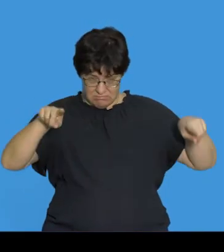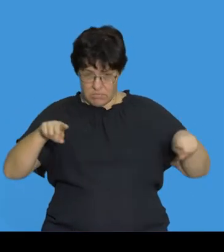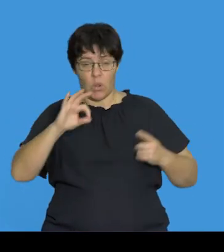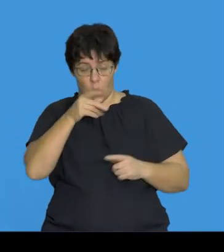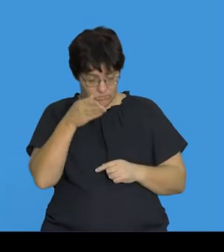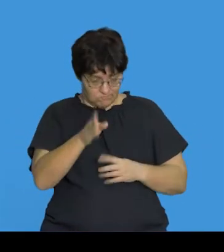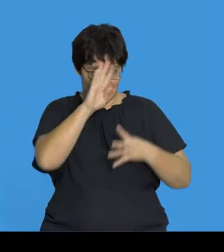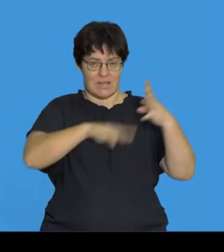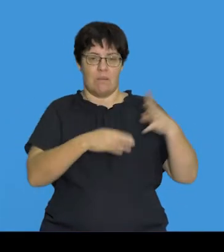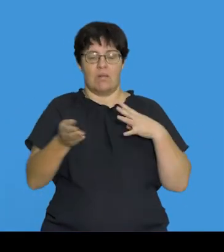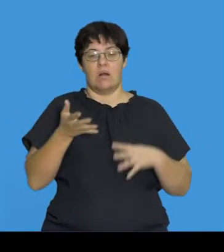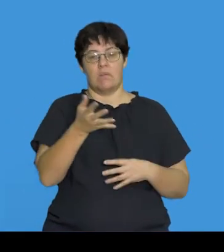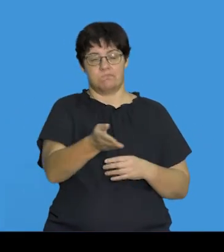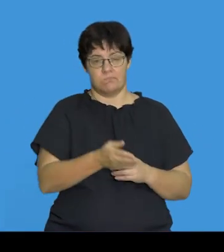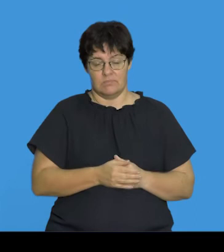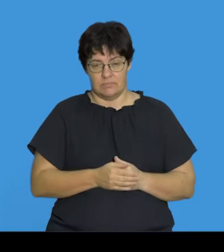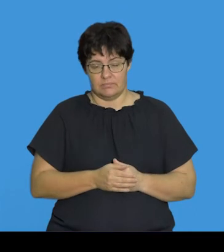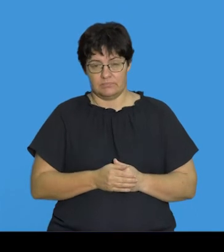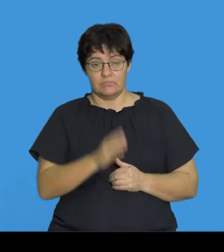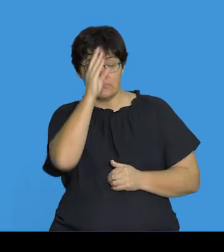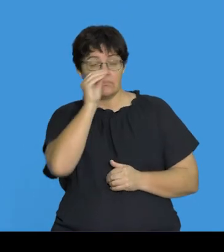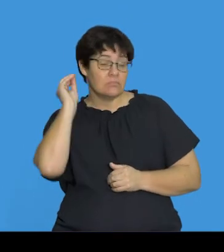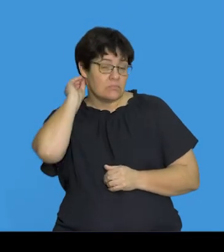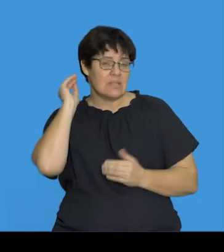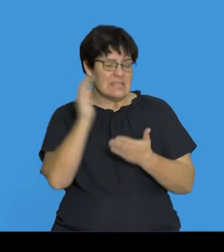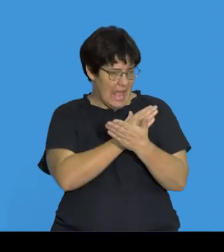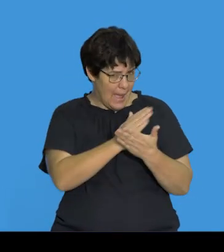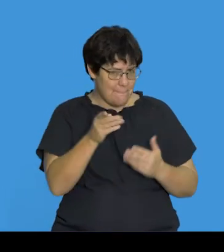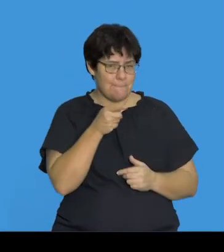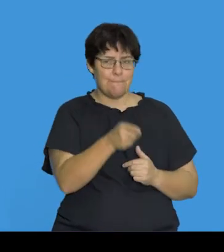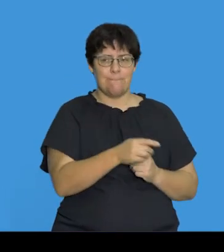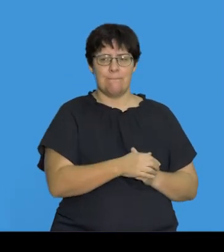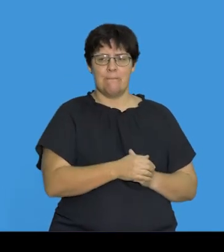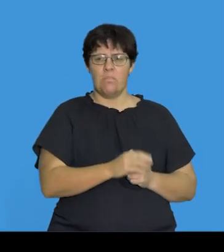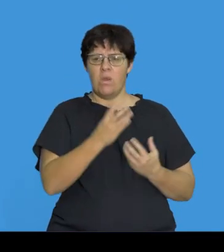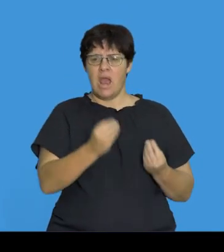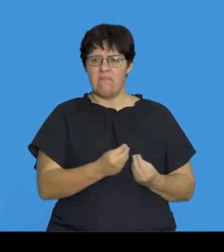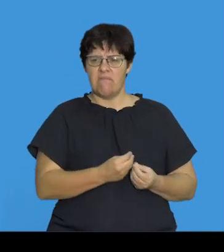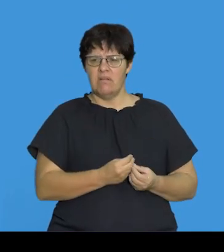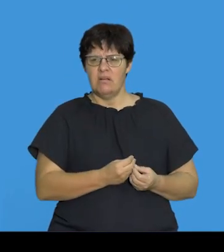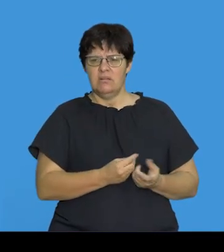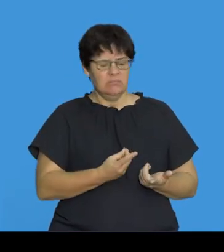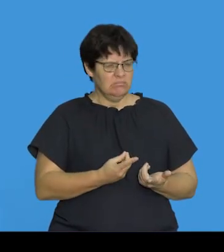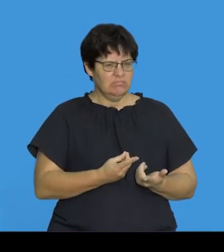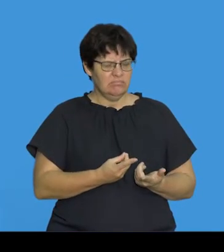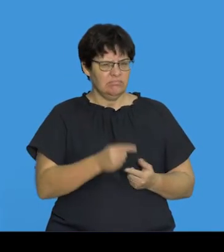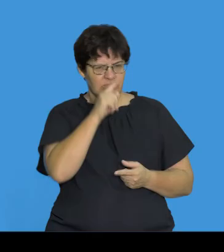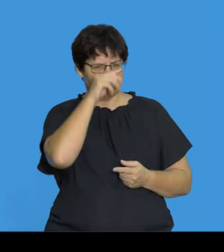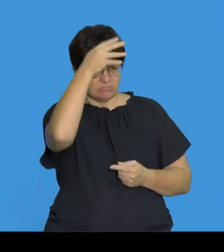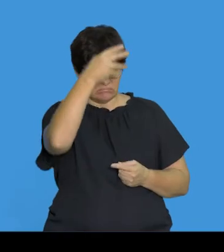coded for by this table. What you would notice that in some instances, we have several